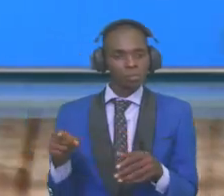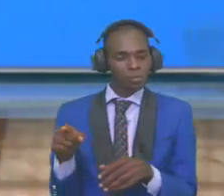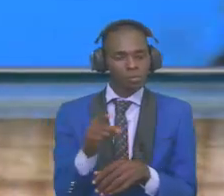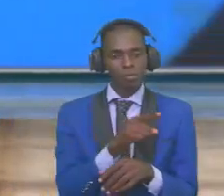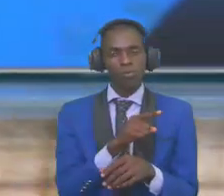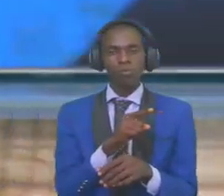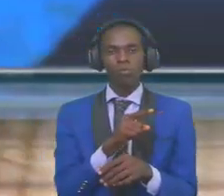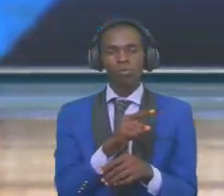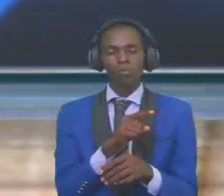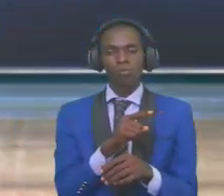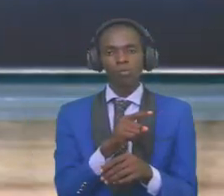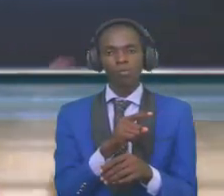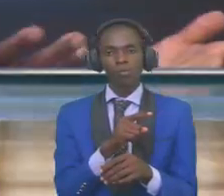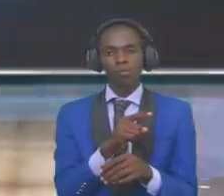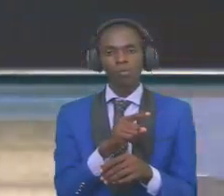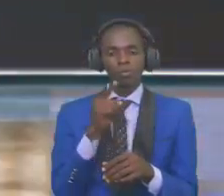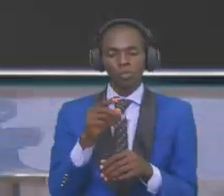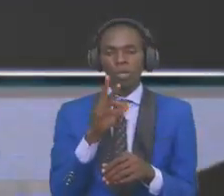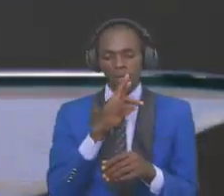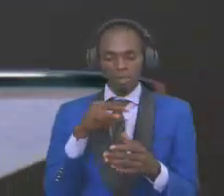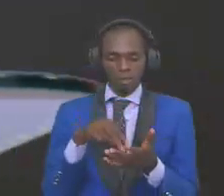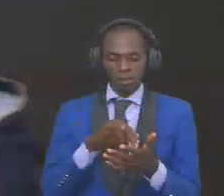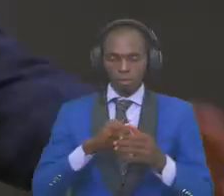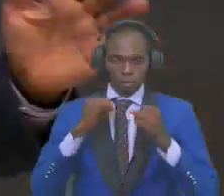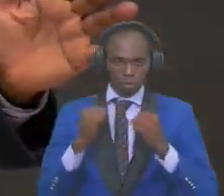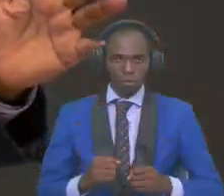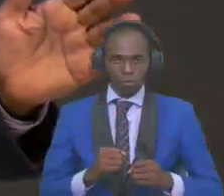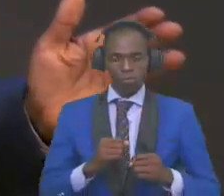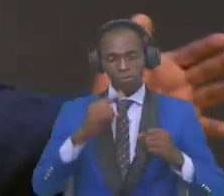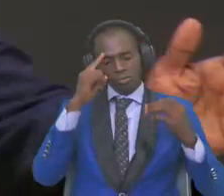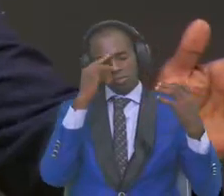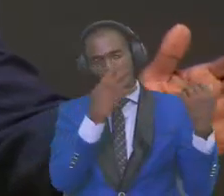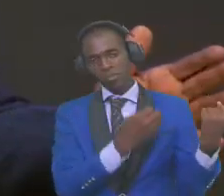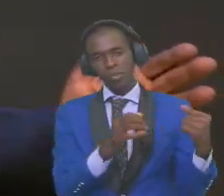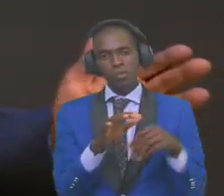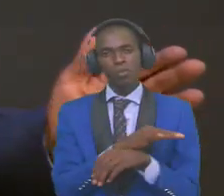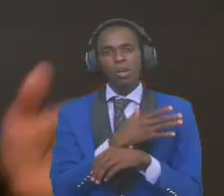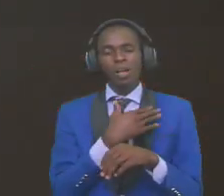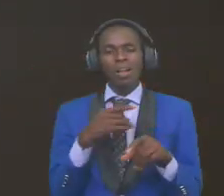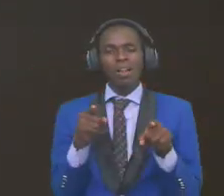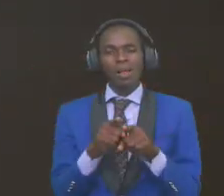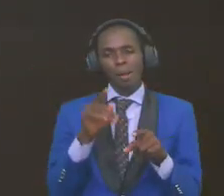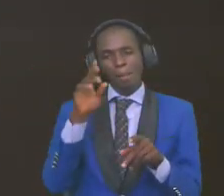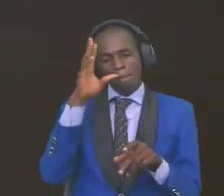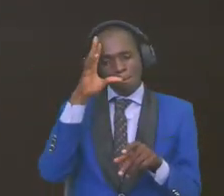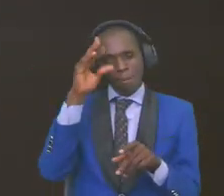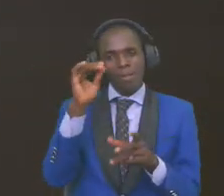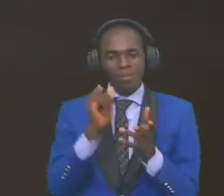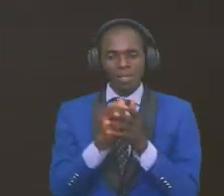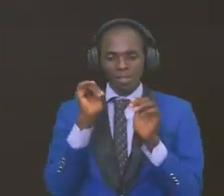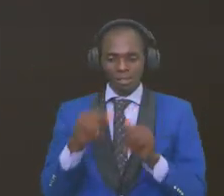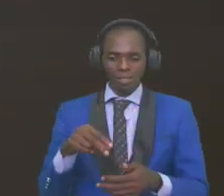firm, you're faithful, and you are like men that can stand